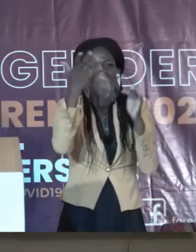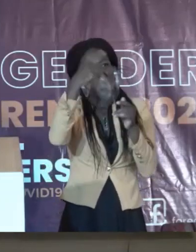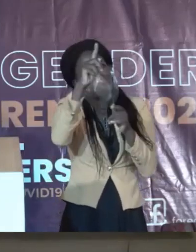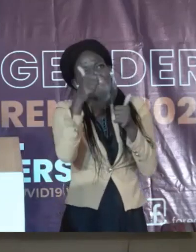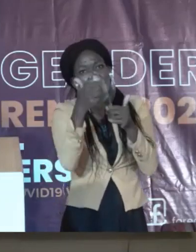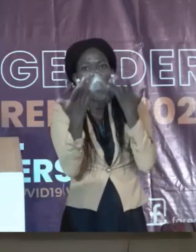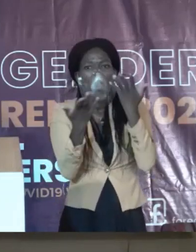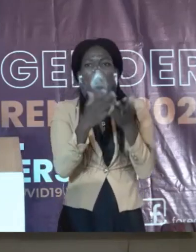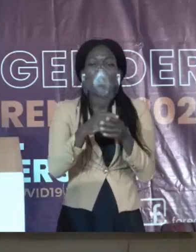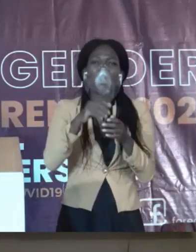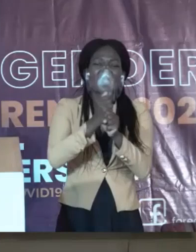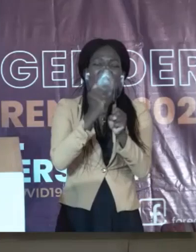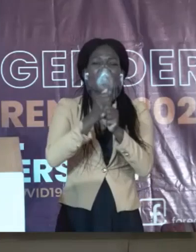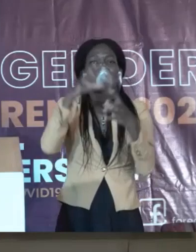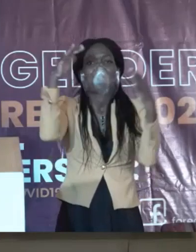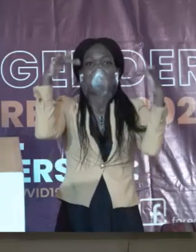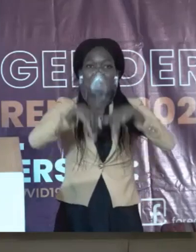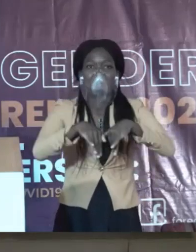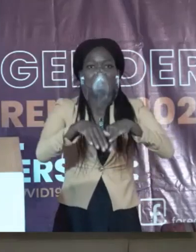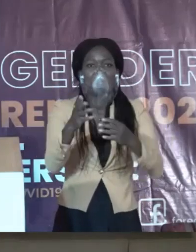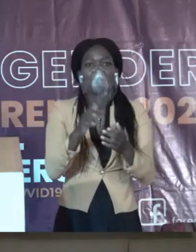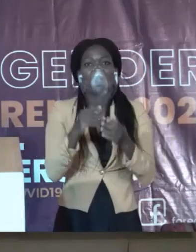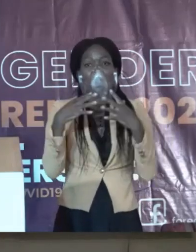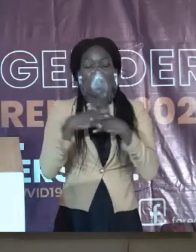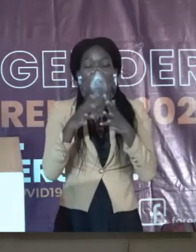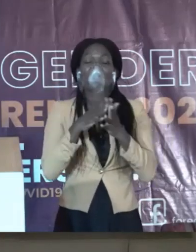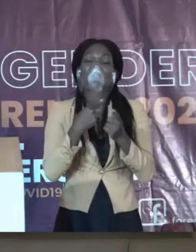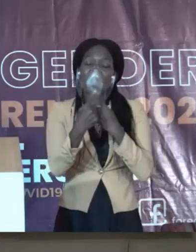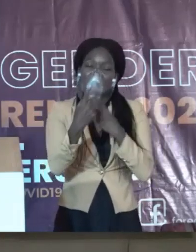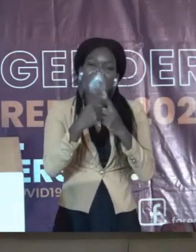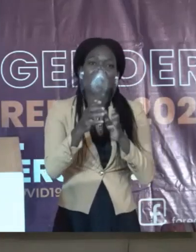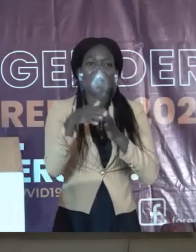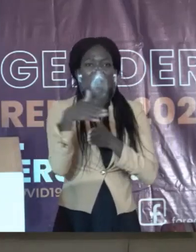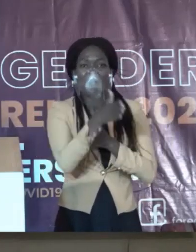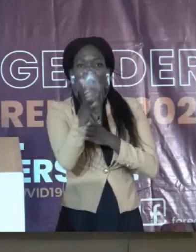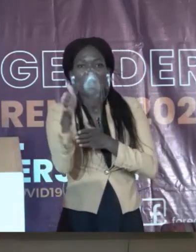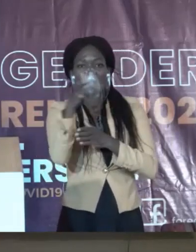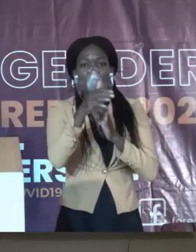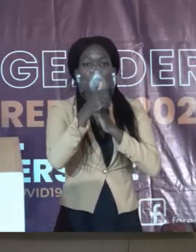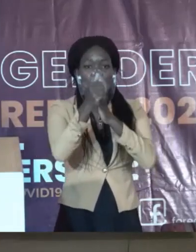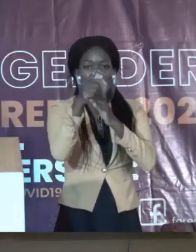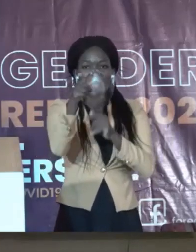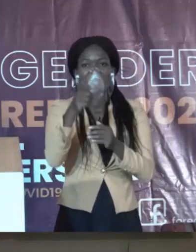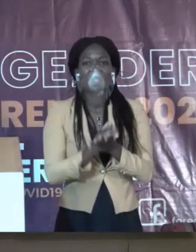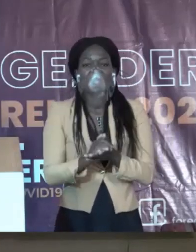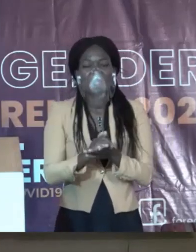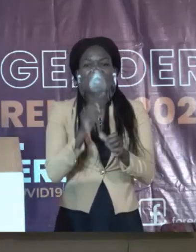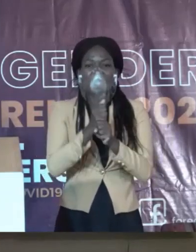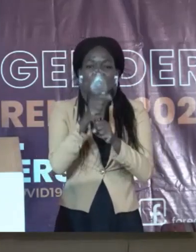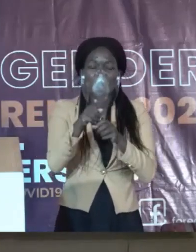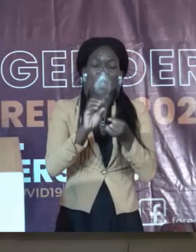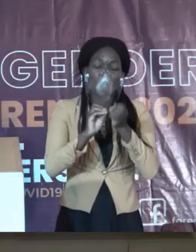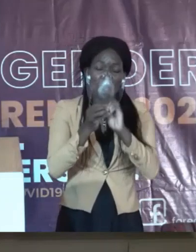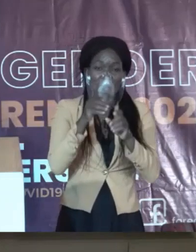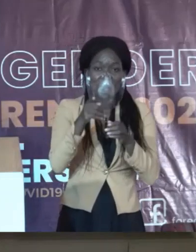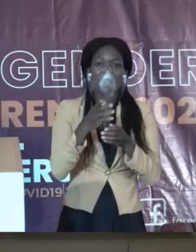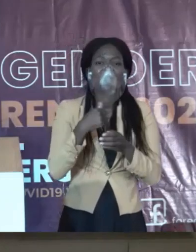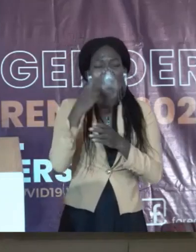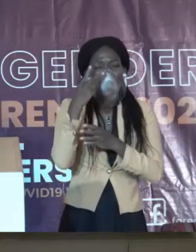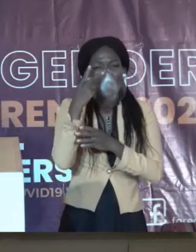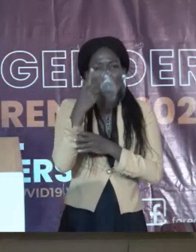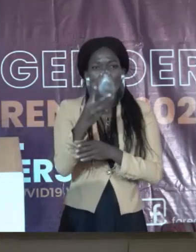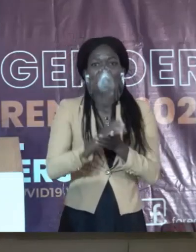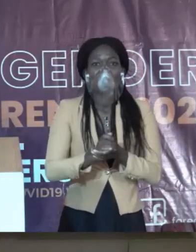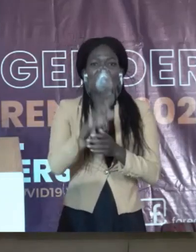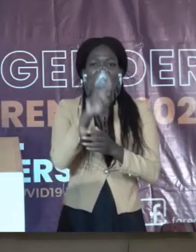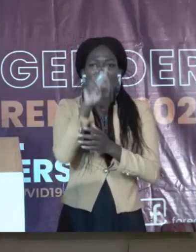for senior level political leaders as well, who also need to go on a journey of transformational change if fundamentally their attitude is to